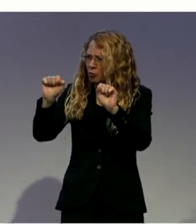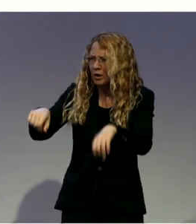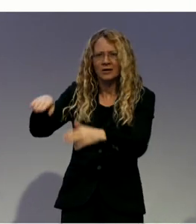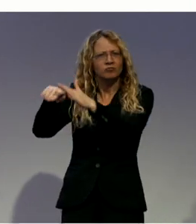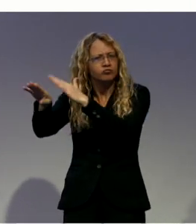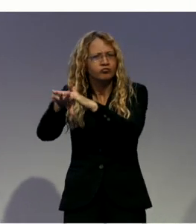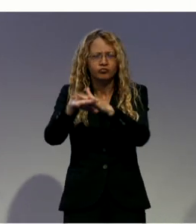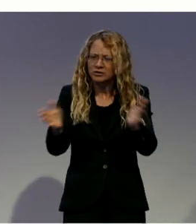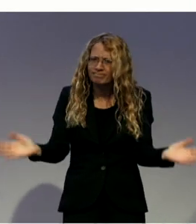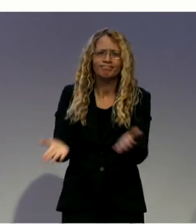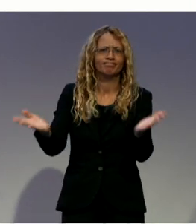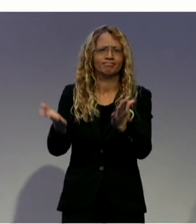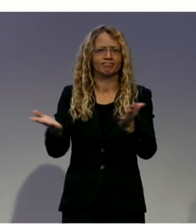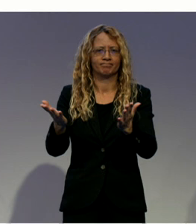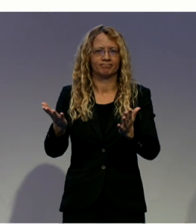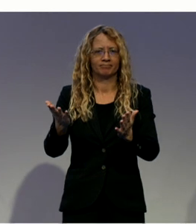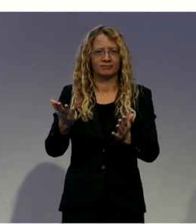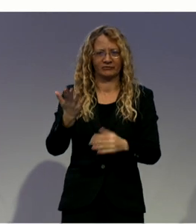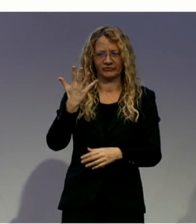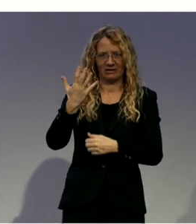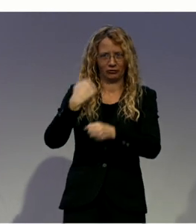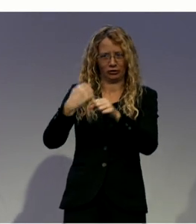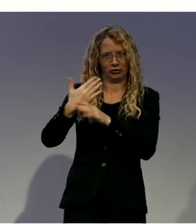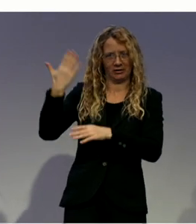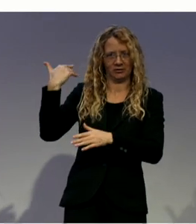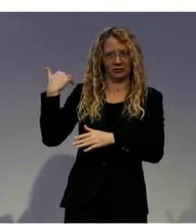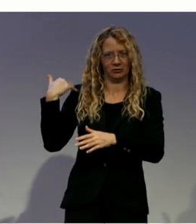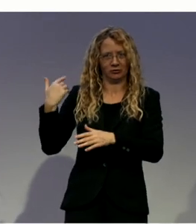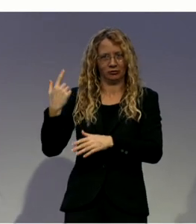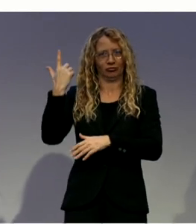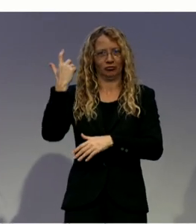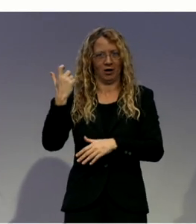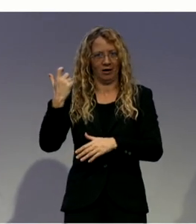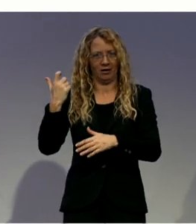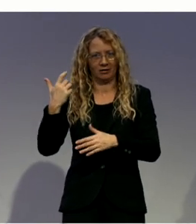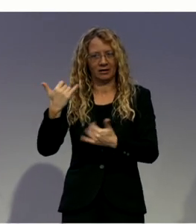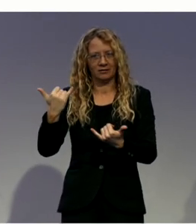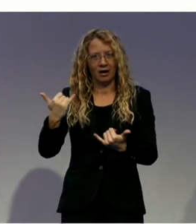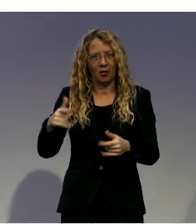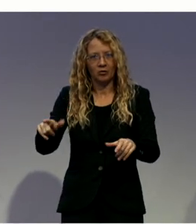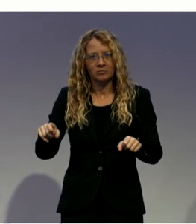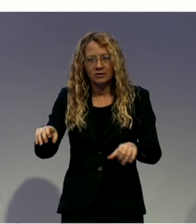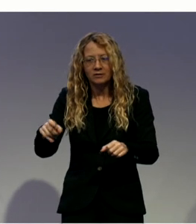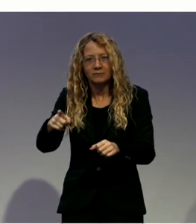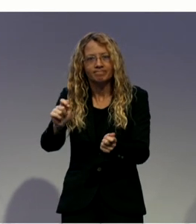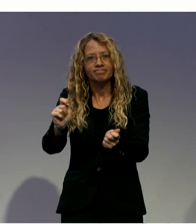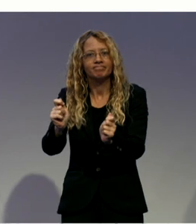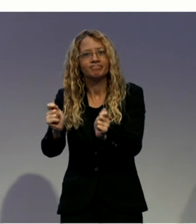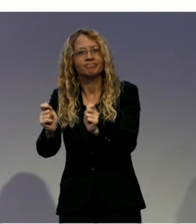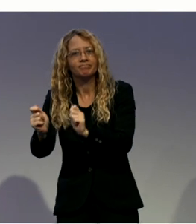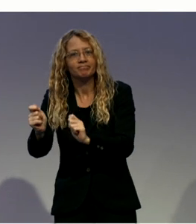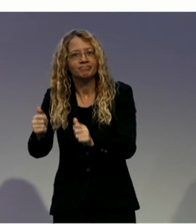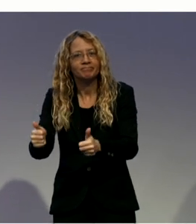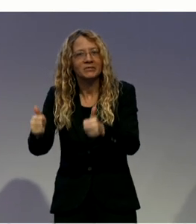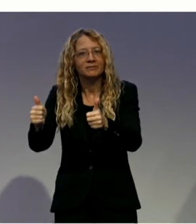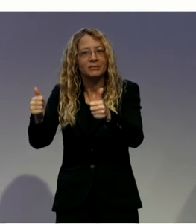5 years ago. No one is providing custom-made wheelchair, and we used to get it from England, but we stopped all of this, and we did a collaboration with